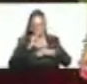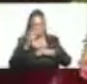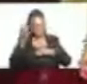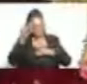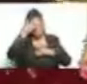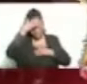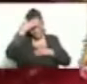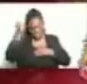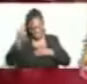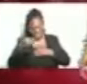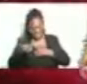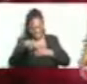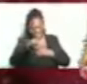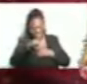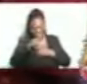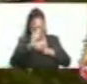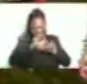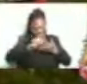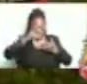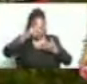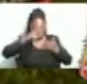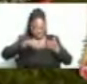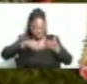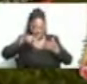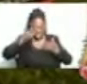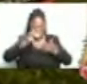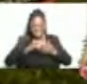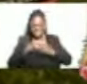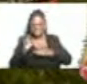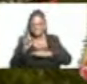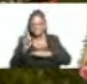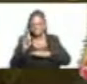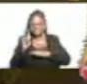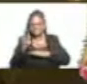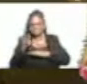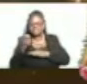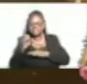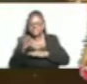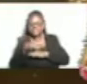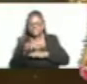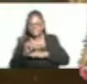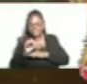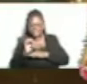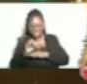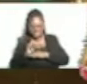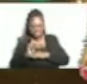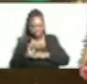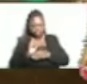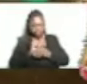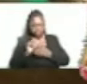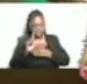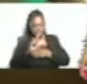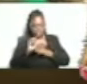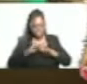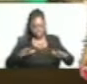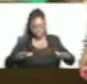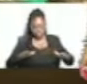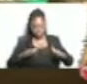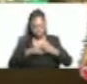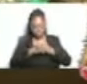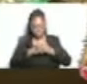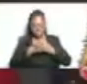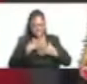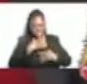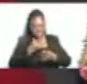scene, hand-painted in the Philippines. The Christmas extravaganza, a marvel for residents and children. I think it's a wonderful